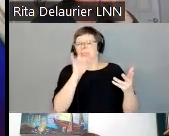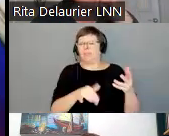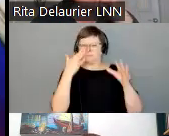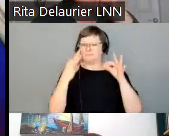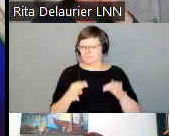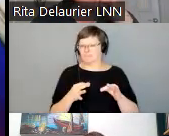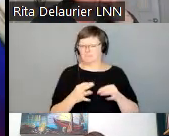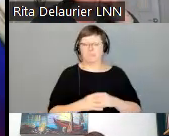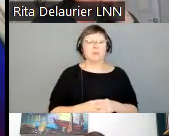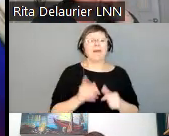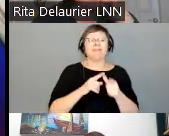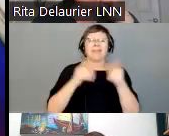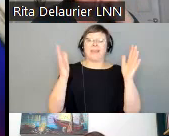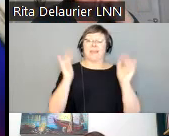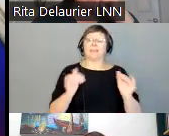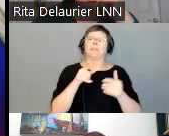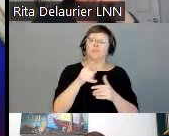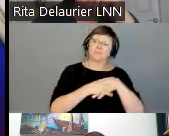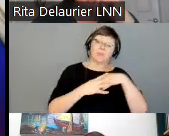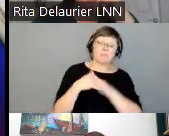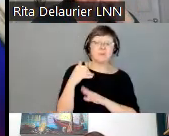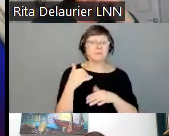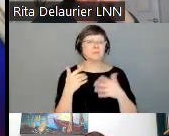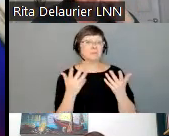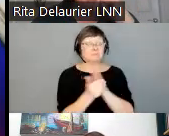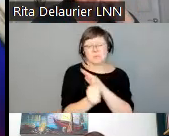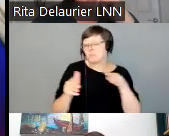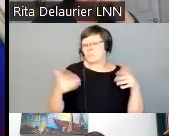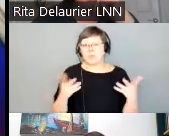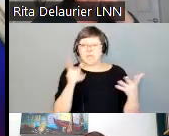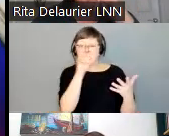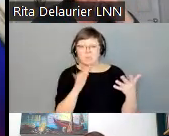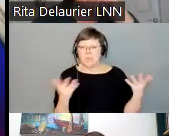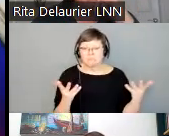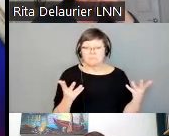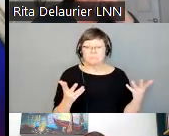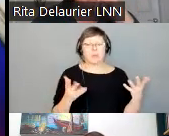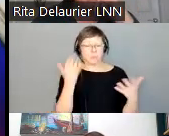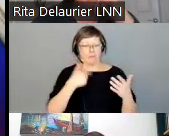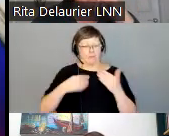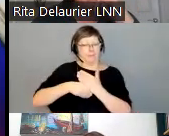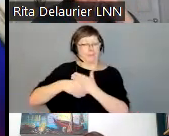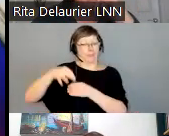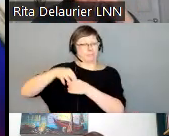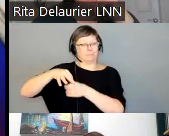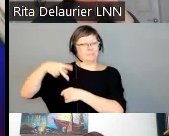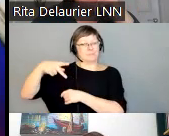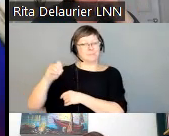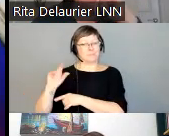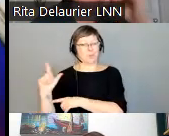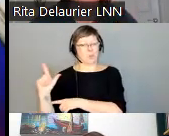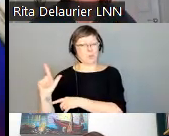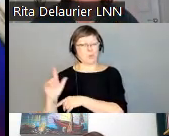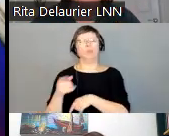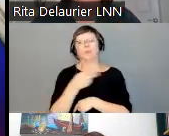determine your comfort level or skill. And that's part of the reason I added the poll at the beginning. I wanted to see what everyone's comfort level